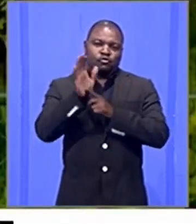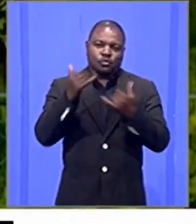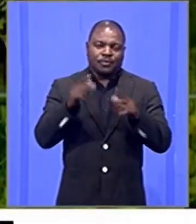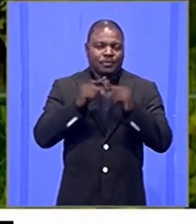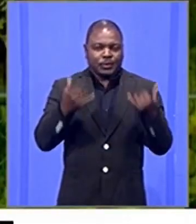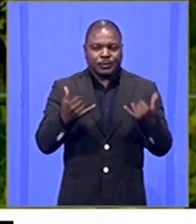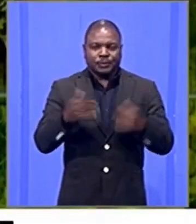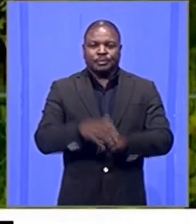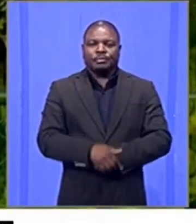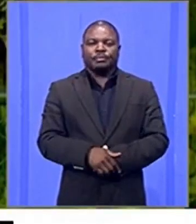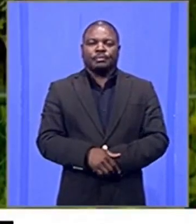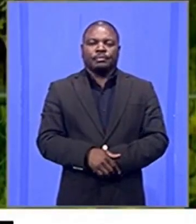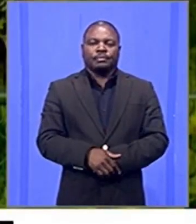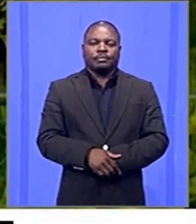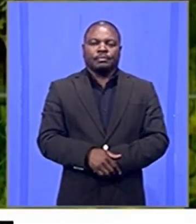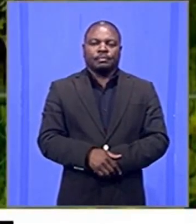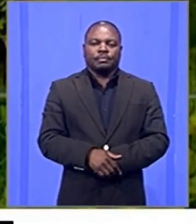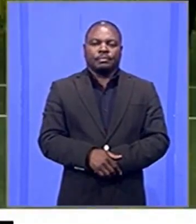jeno.